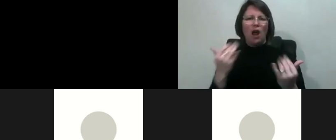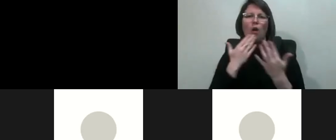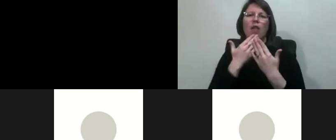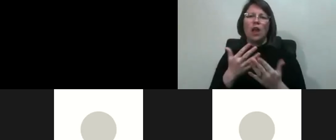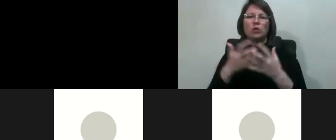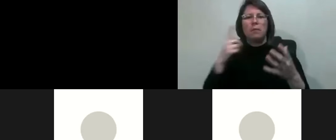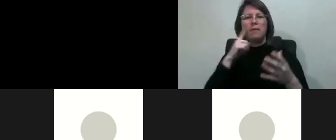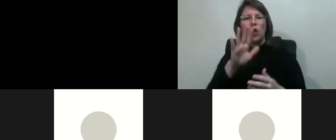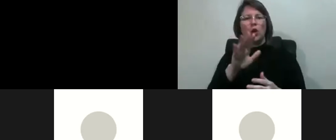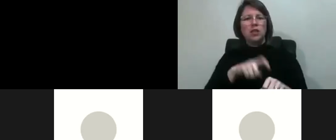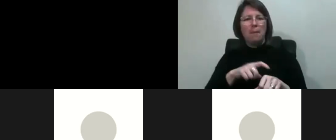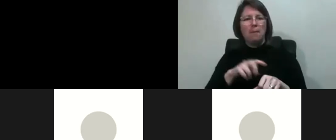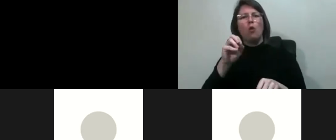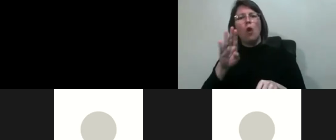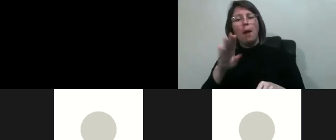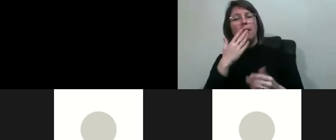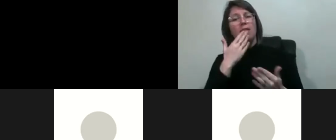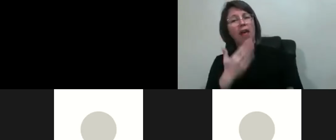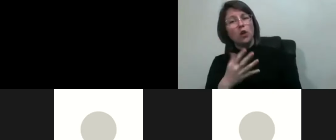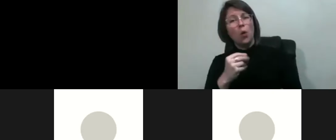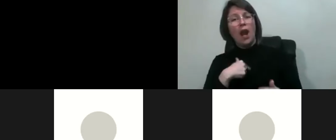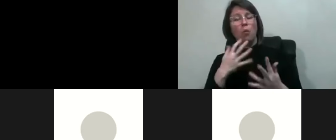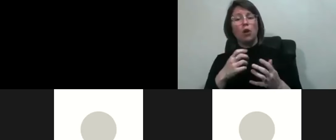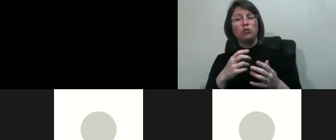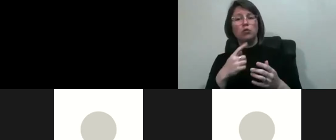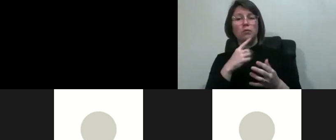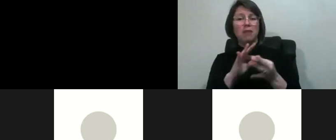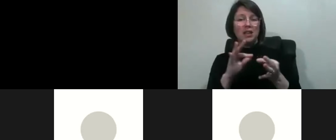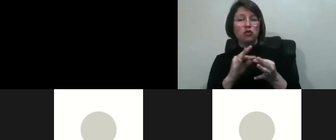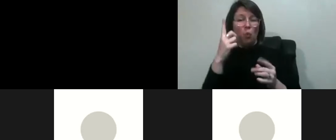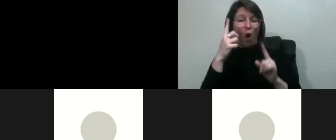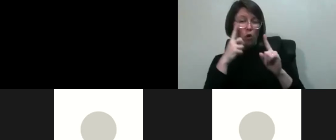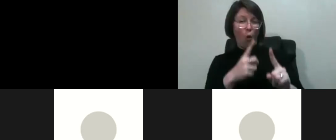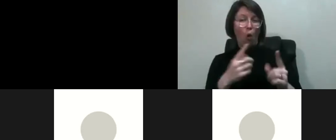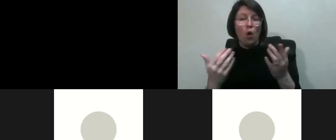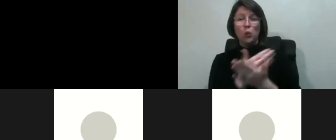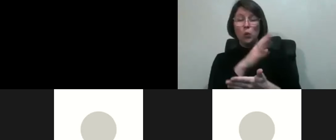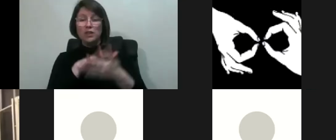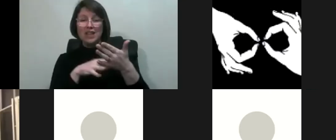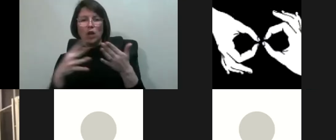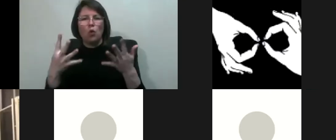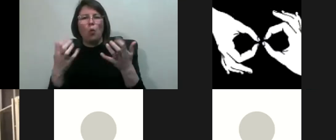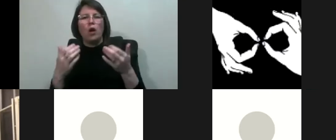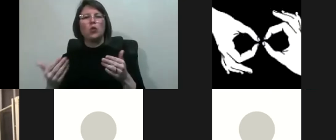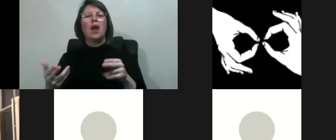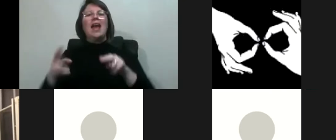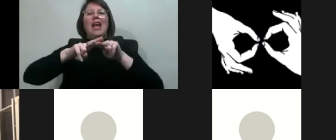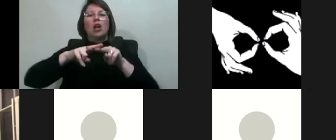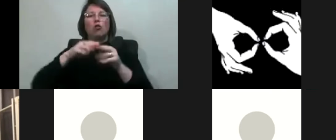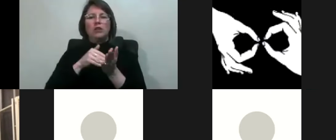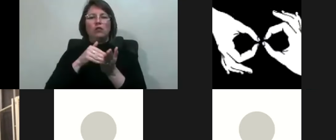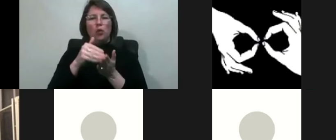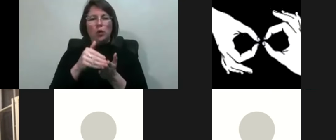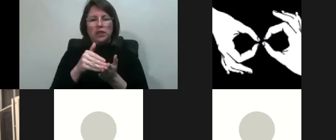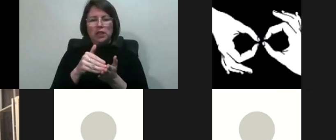Thank you. And I just want to point out that, you know, one of the goals of the new schedules is to actually sort of increase frequencies and not be